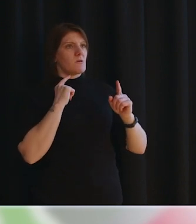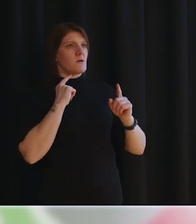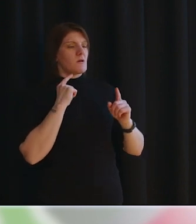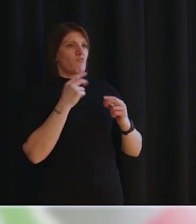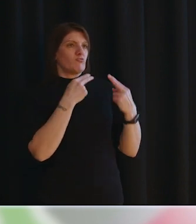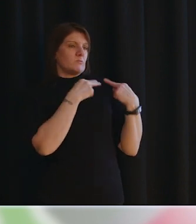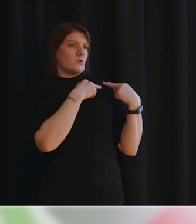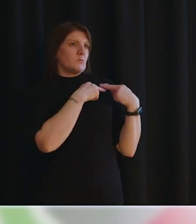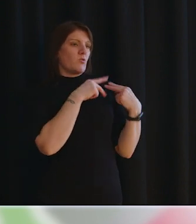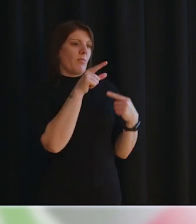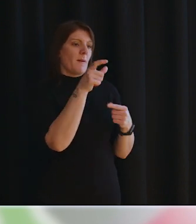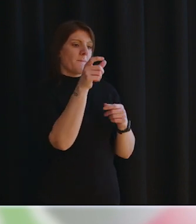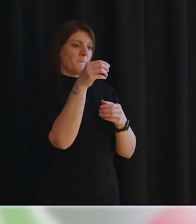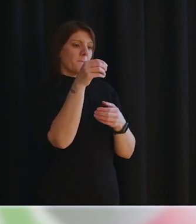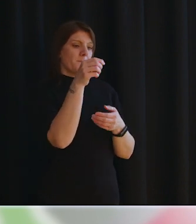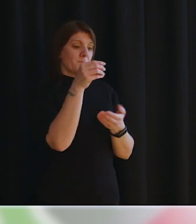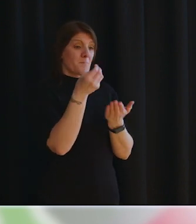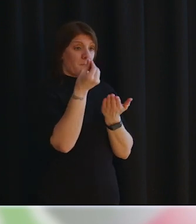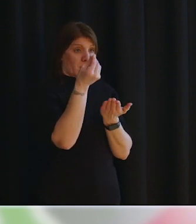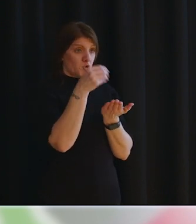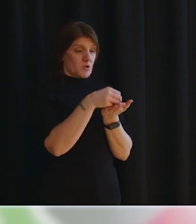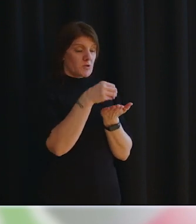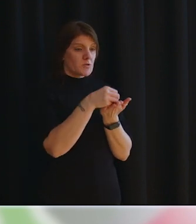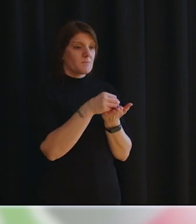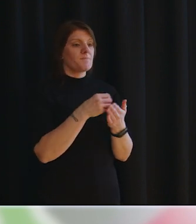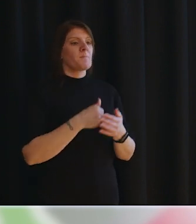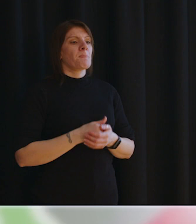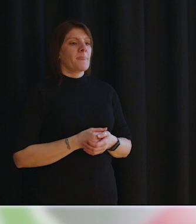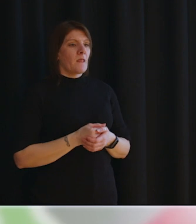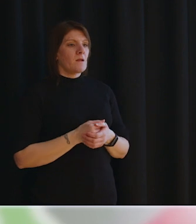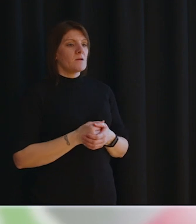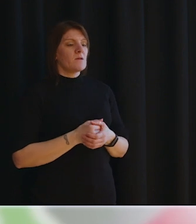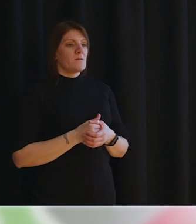on additional resources, depending on the setting.